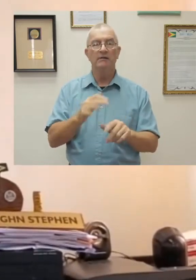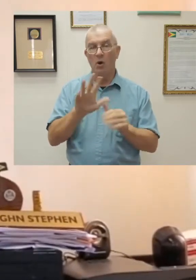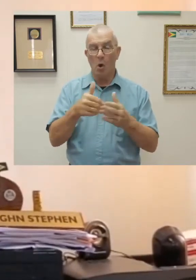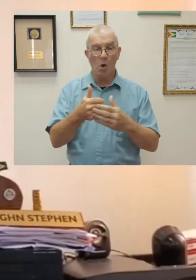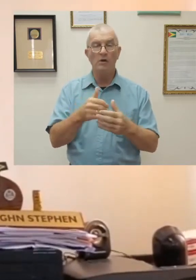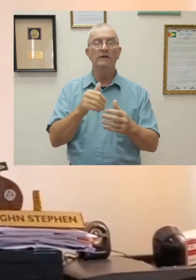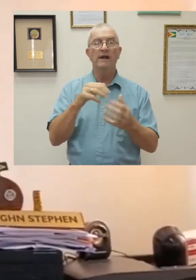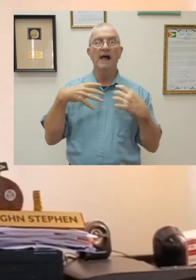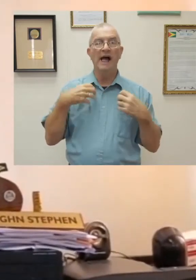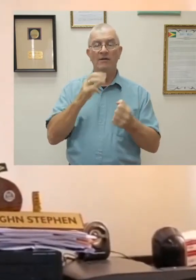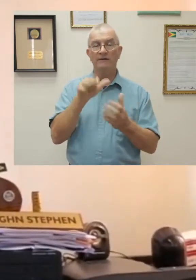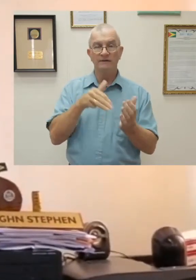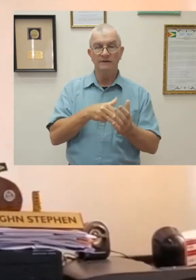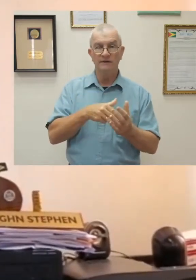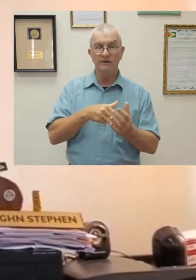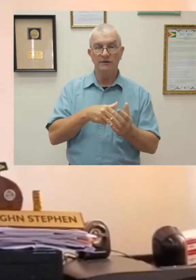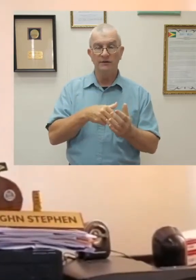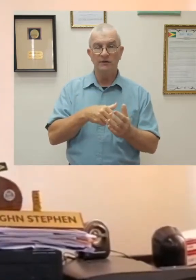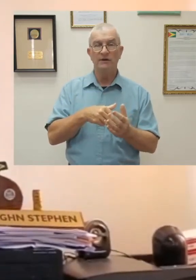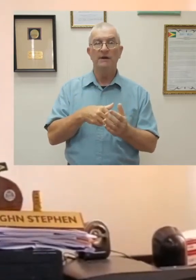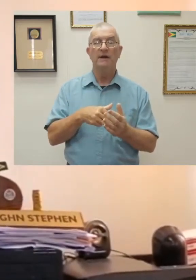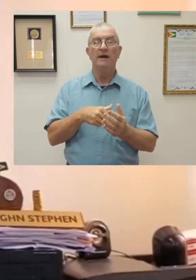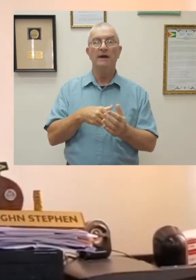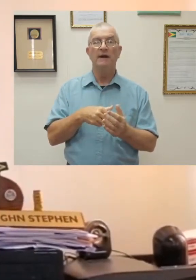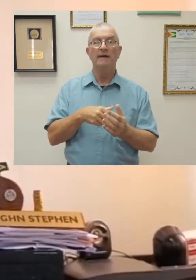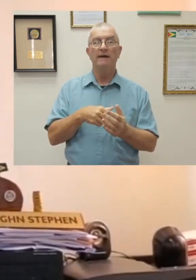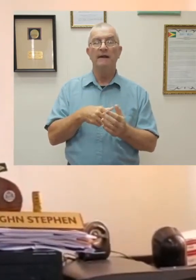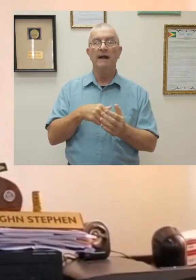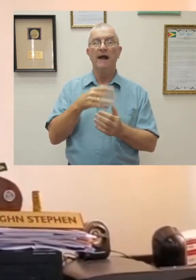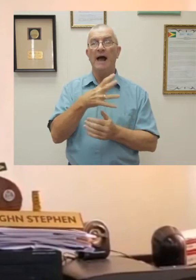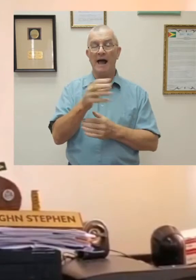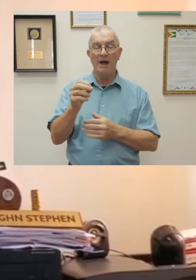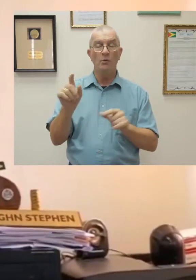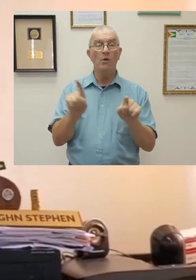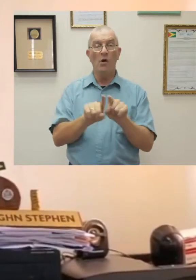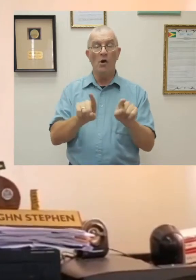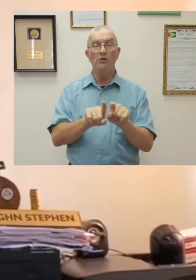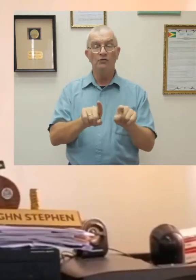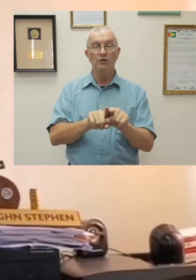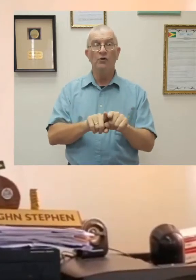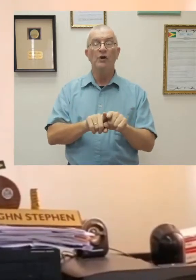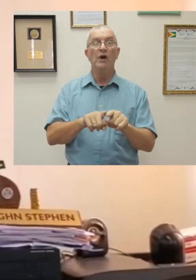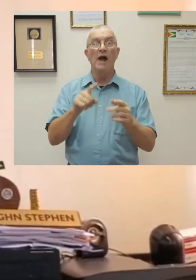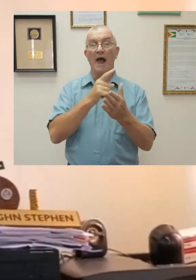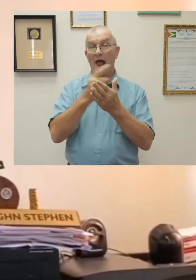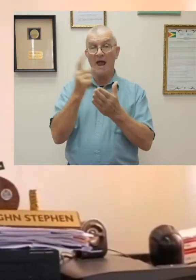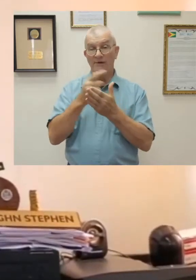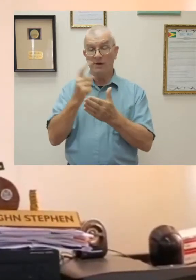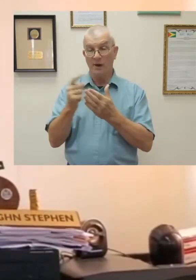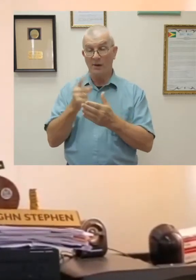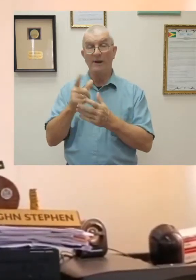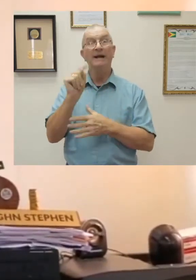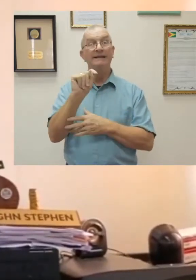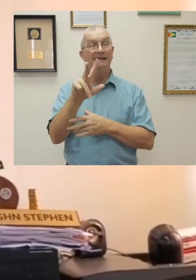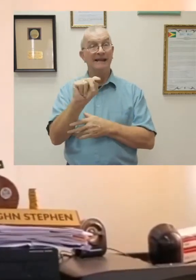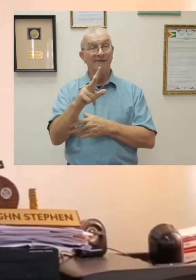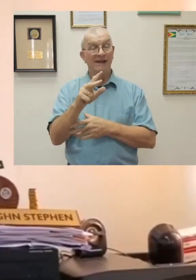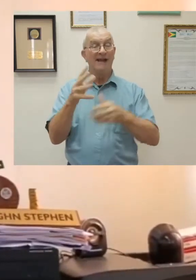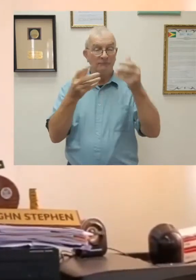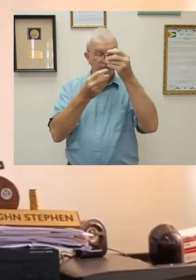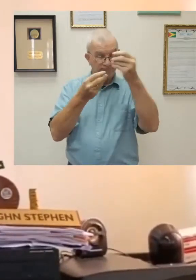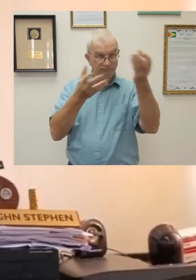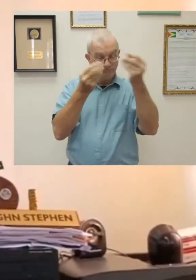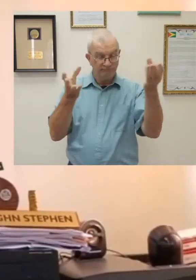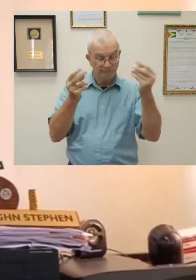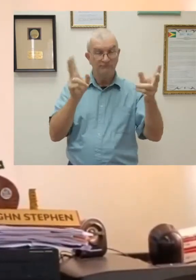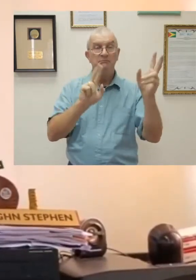the centers across the region. And we are also doing a weekly television program to educate the public